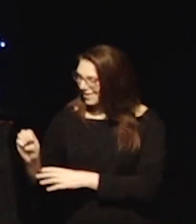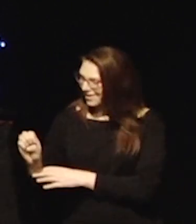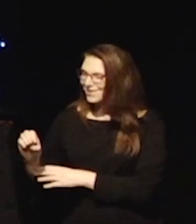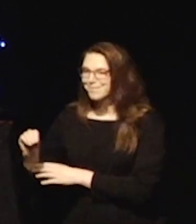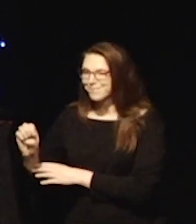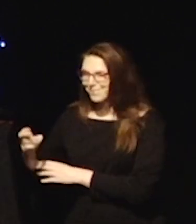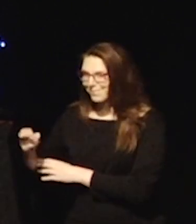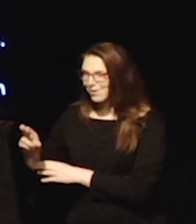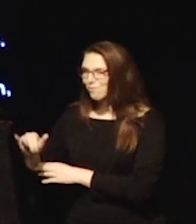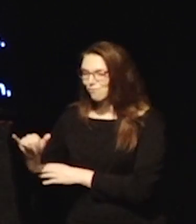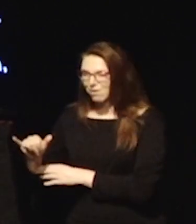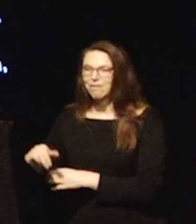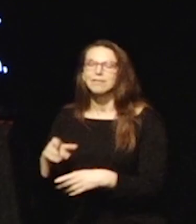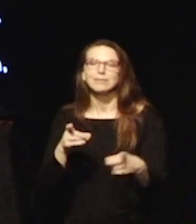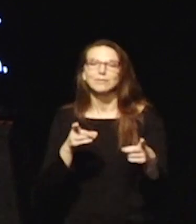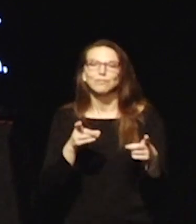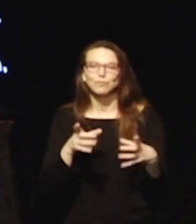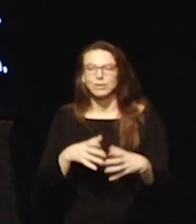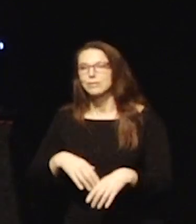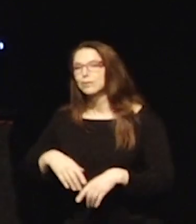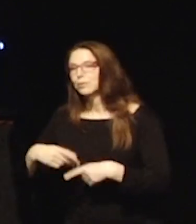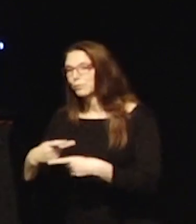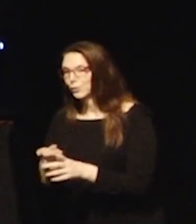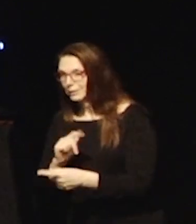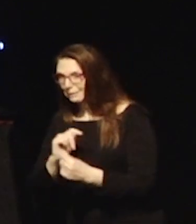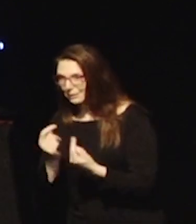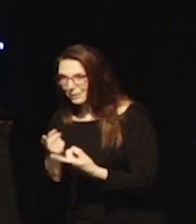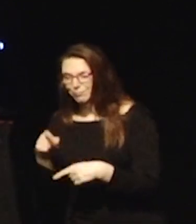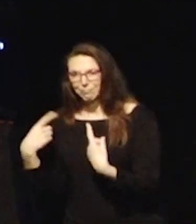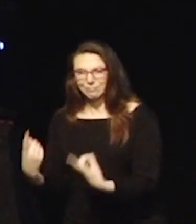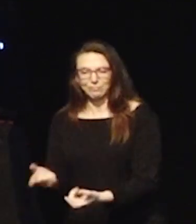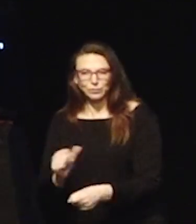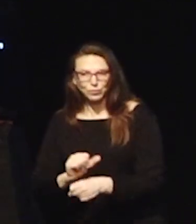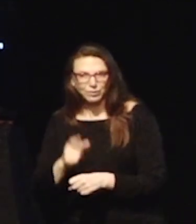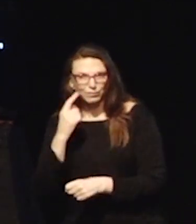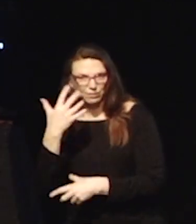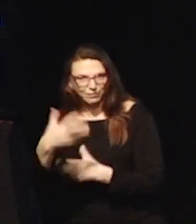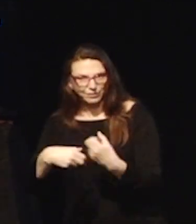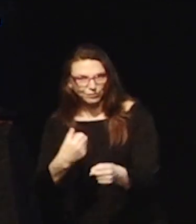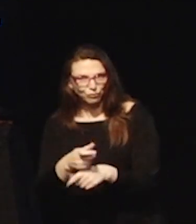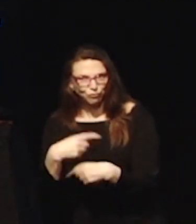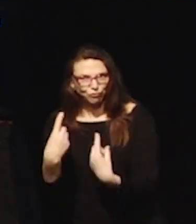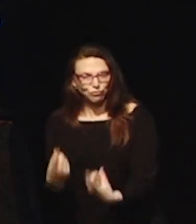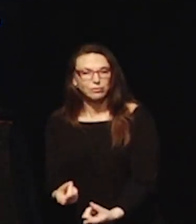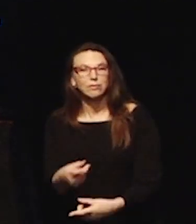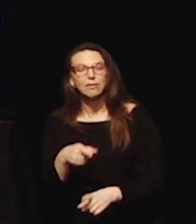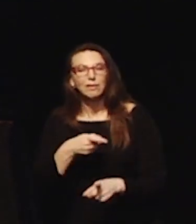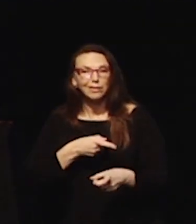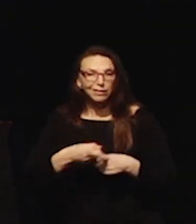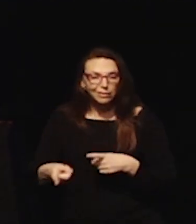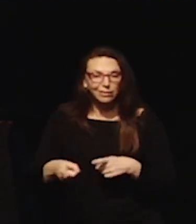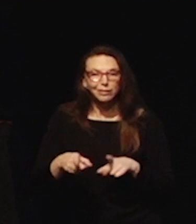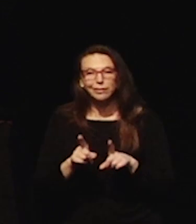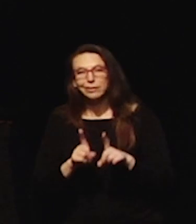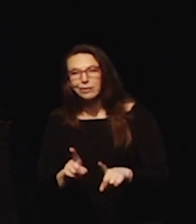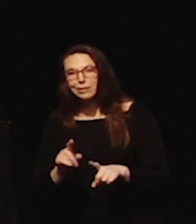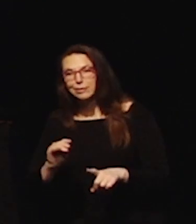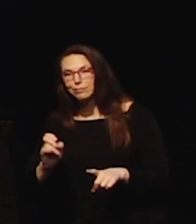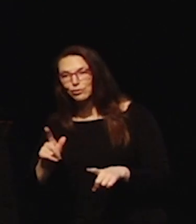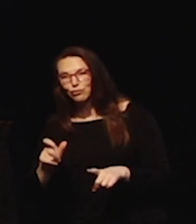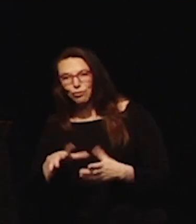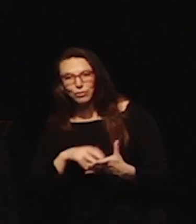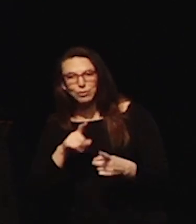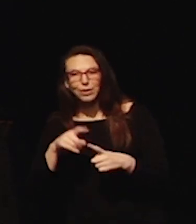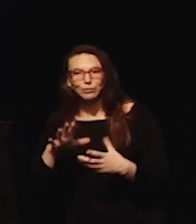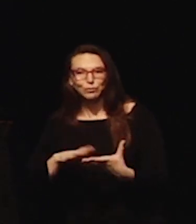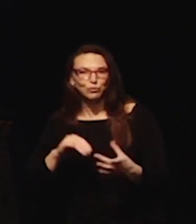the director and producer team, have been working for 5 years and working alongside Michelle to learn about her